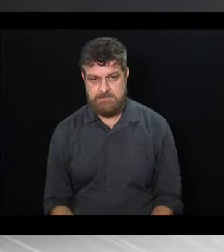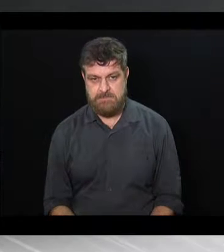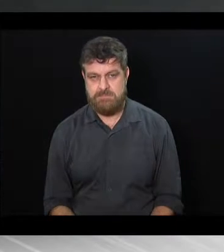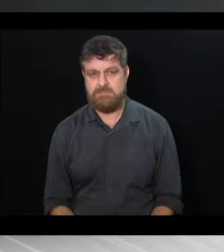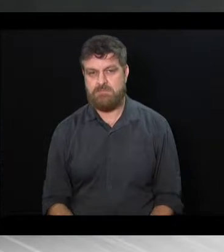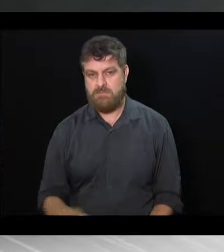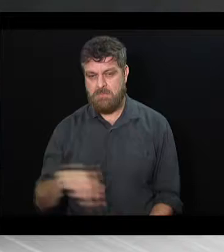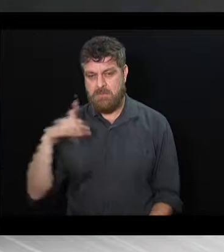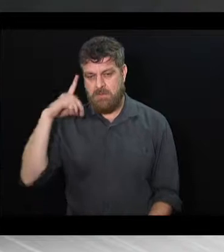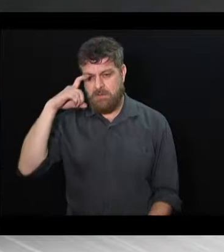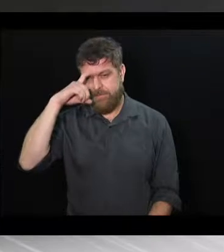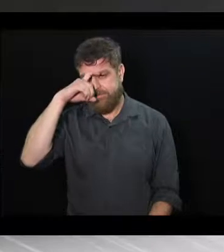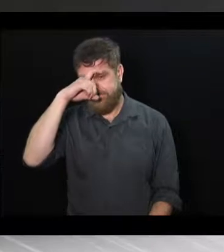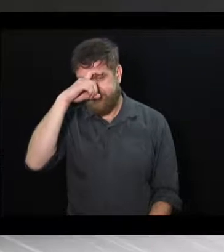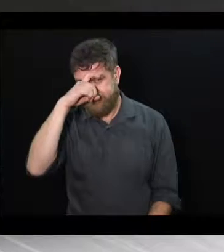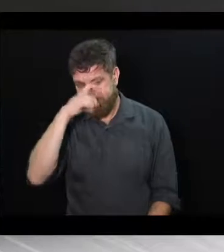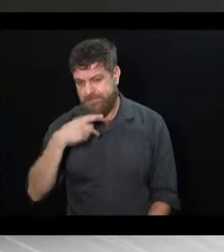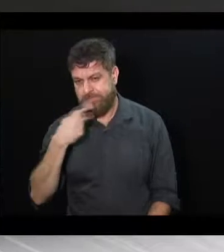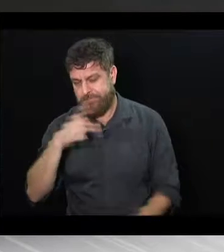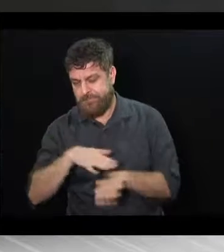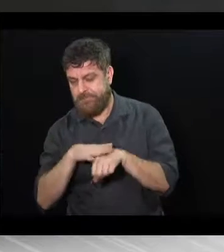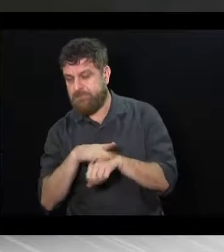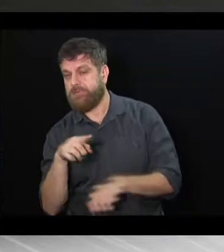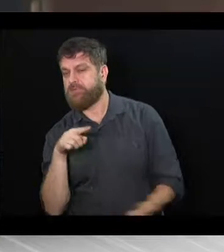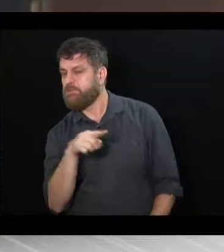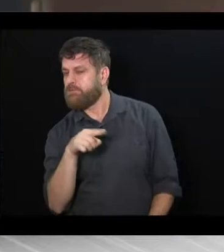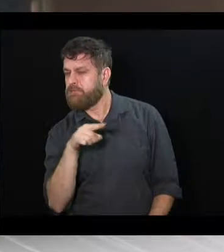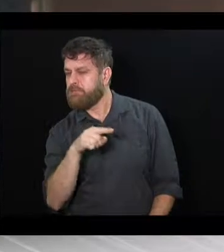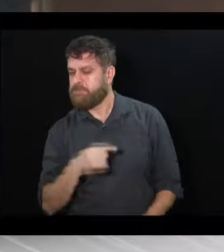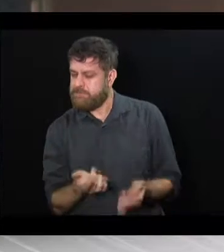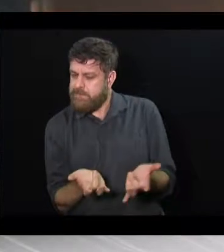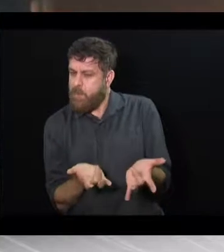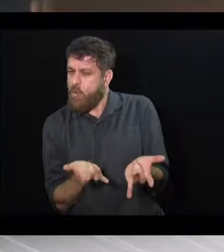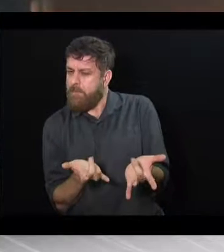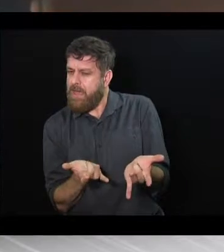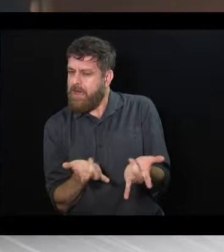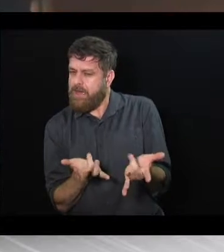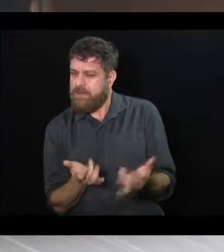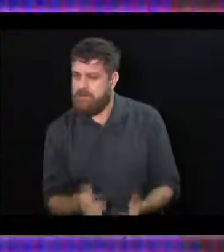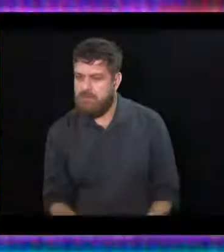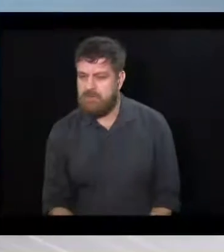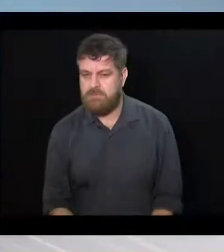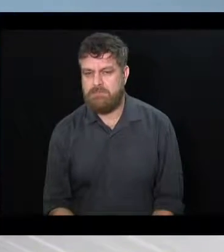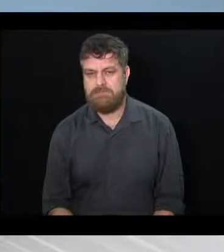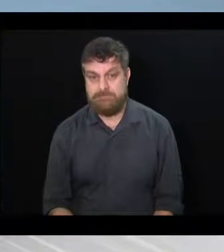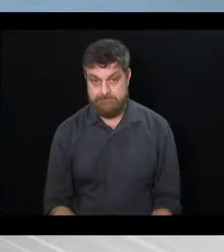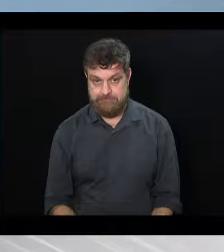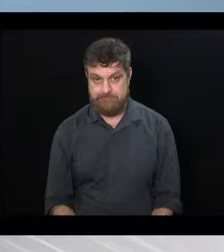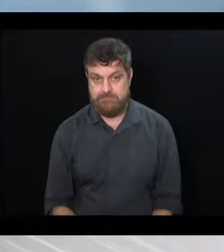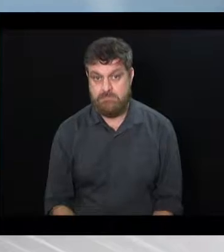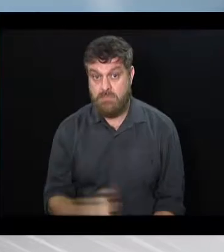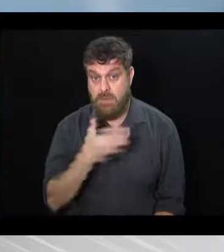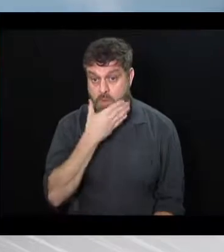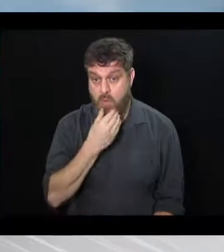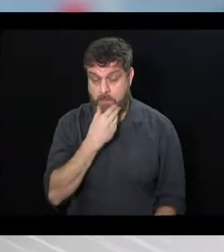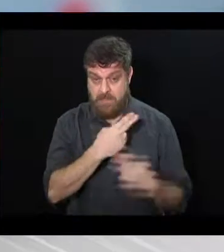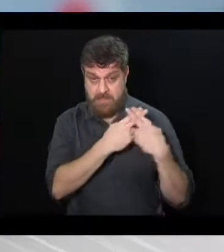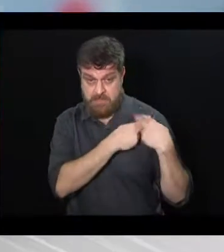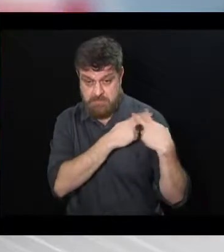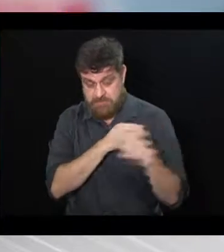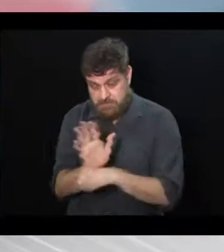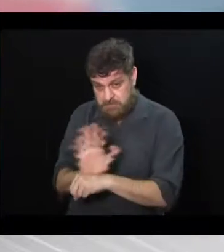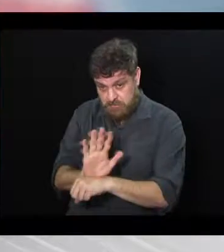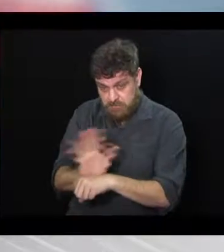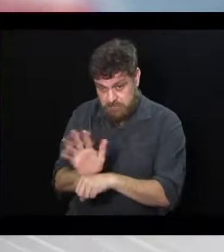É muito difícil falar com você, Homem-Aranha. O produtor da Marvel, Kevin